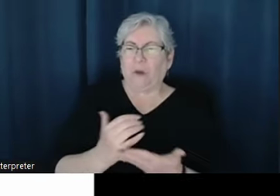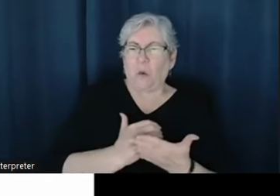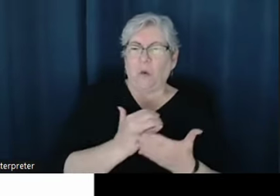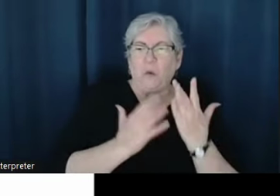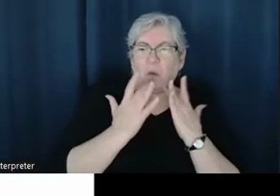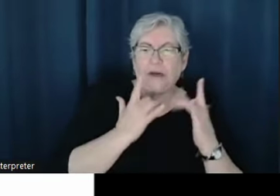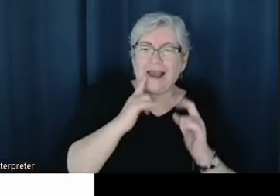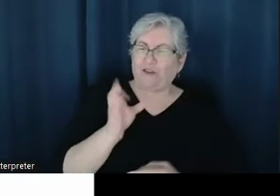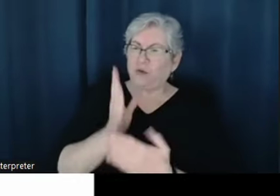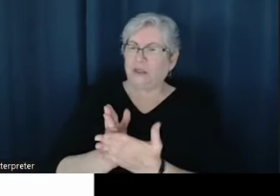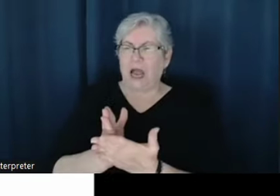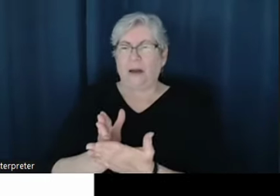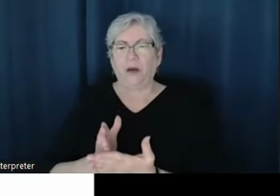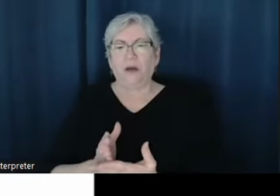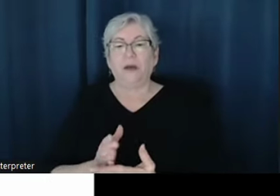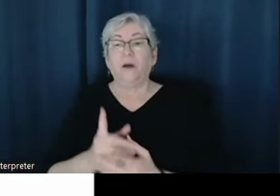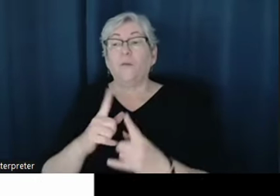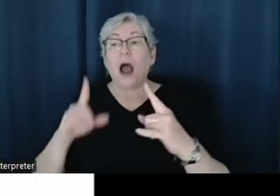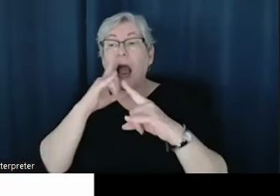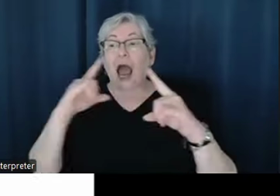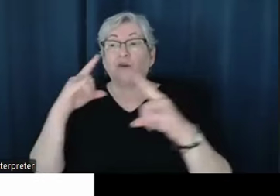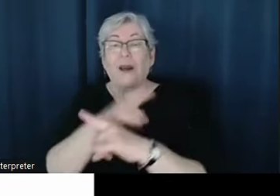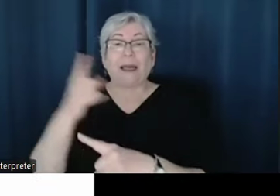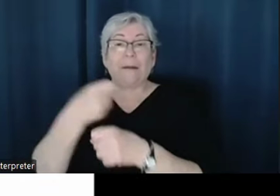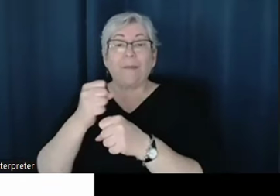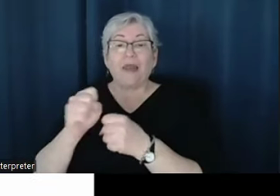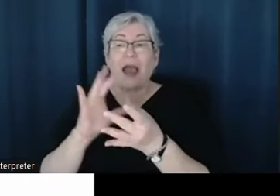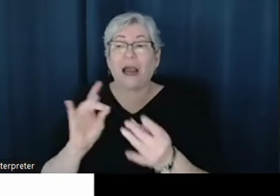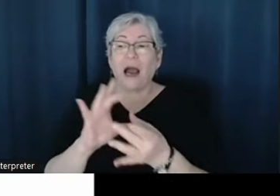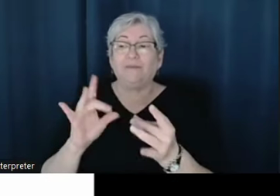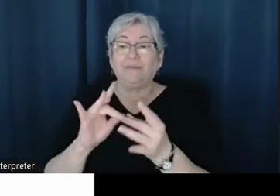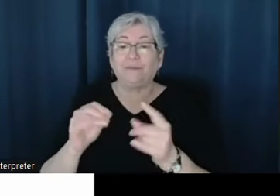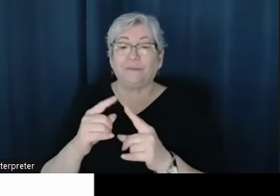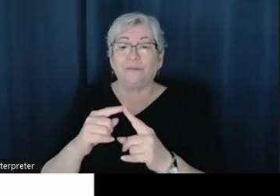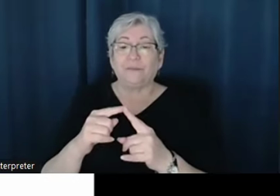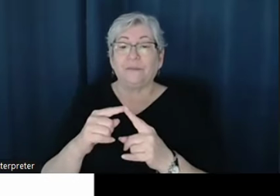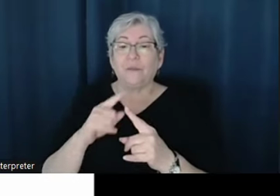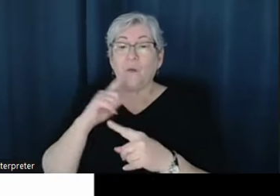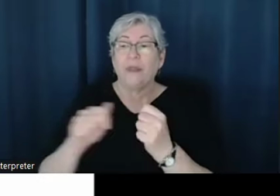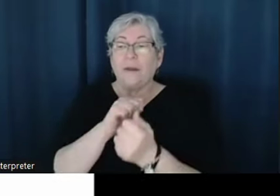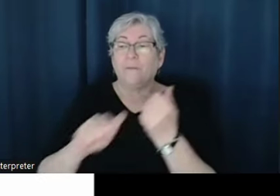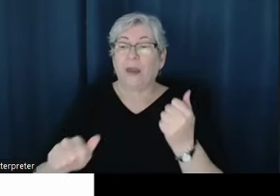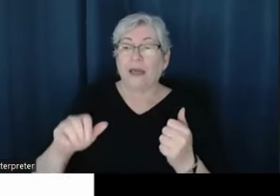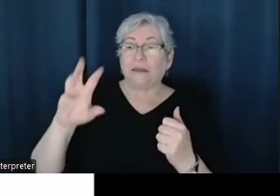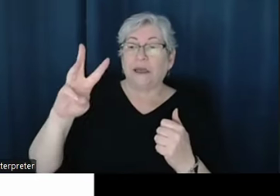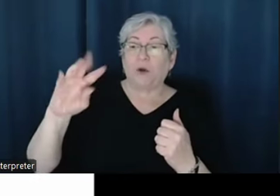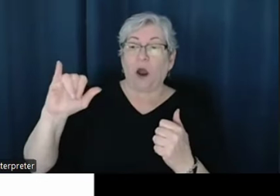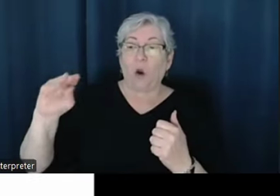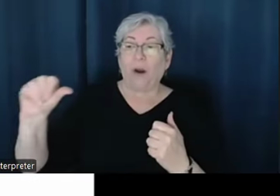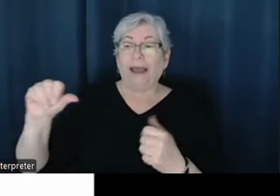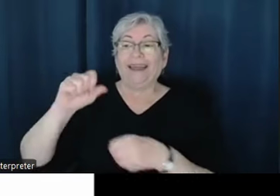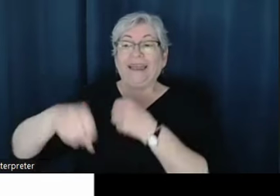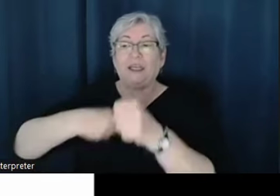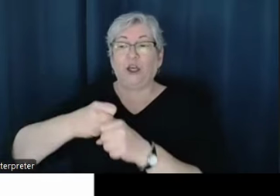to an end." Ironically, he made this statement with passage of WIOA in 2014, but